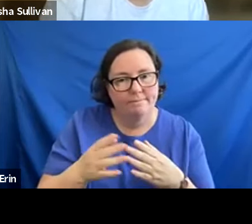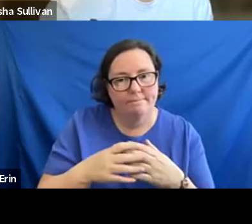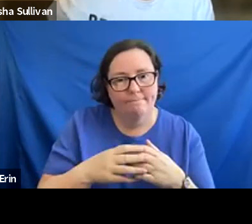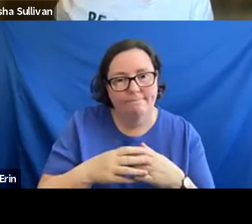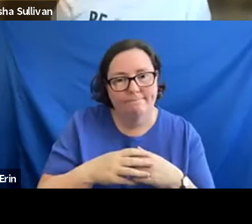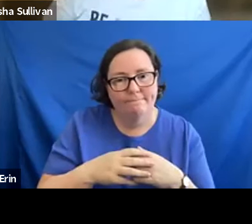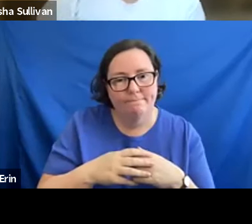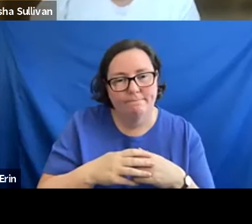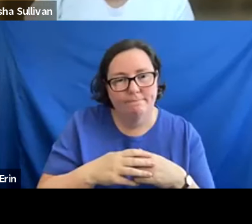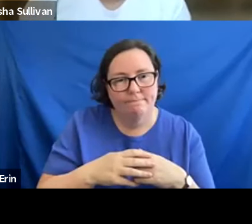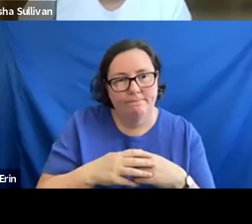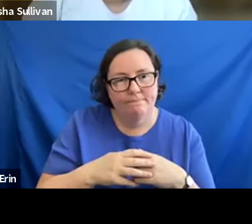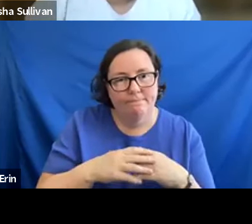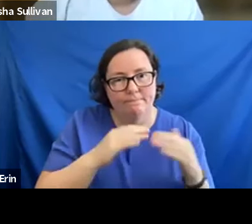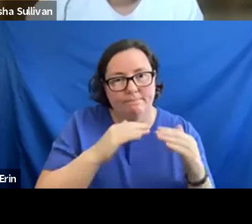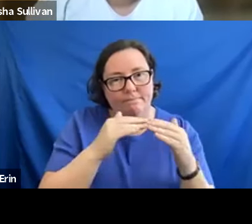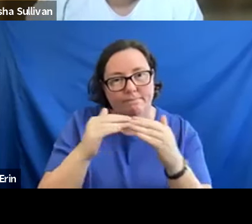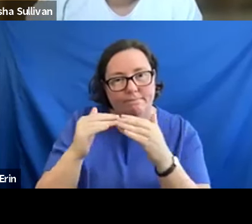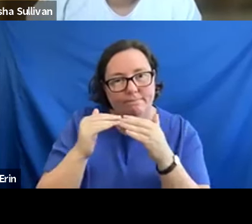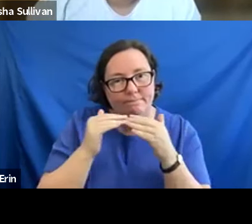to fairly